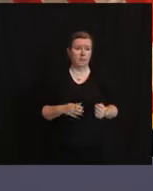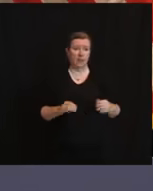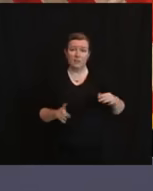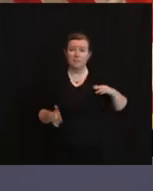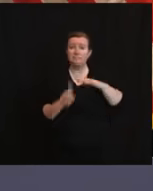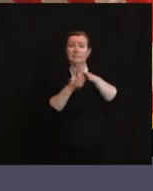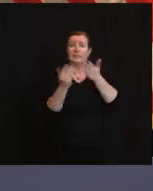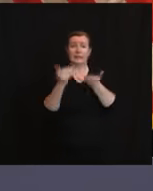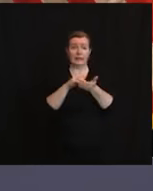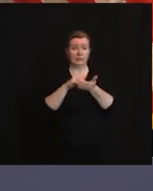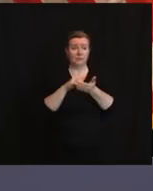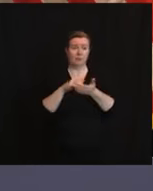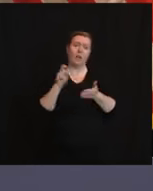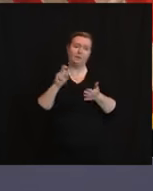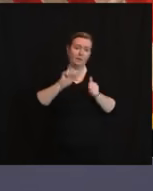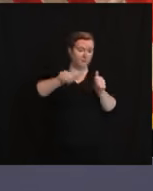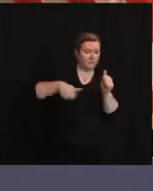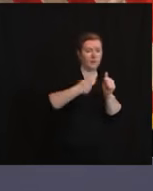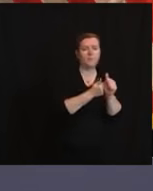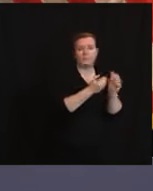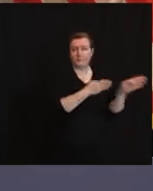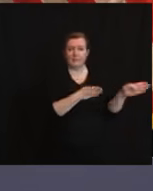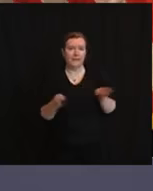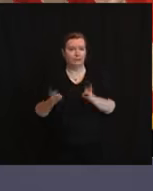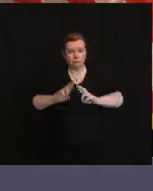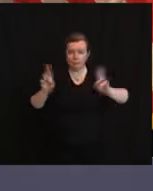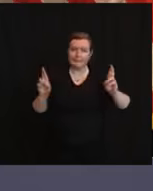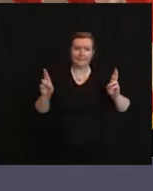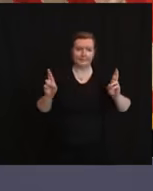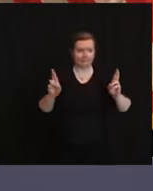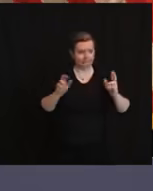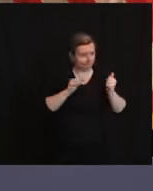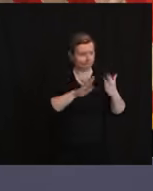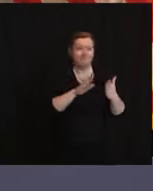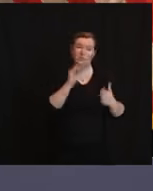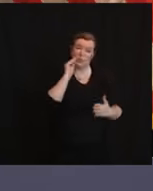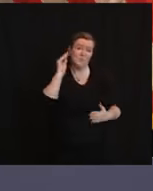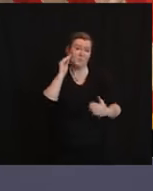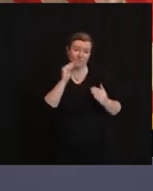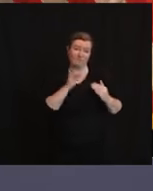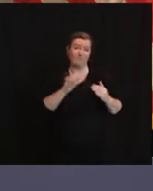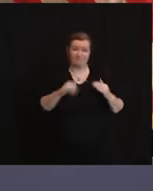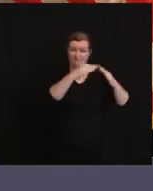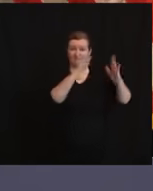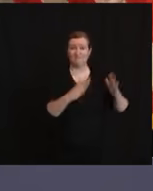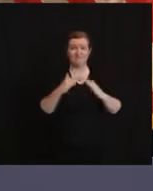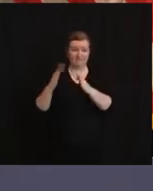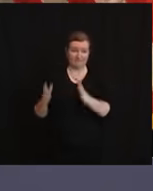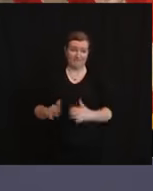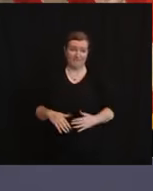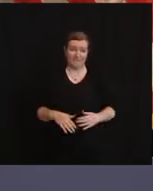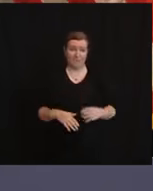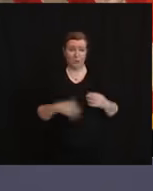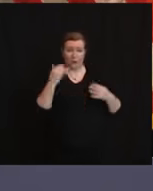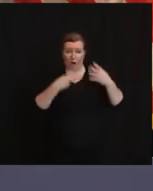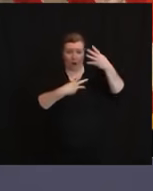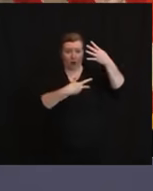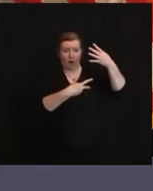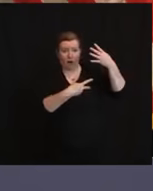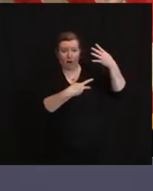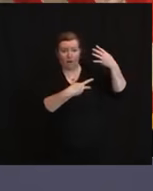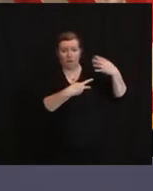to go to a more comprehensive, which is why that resiliency piece includes keeping and